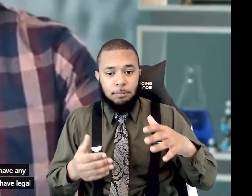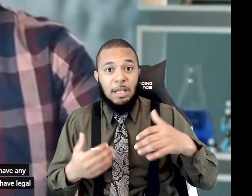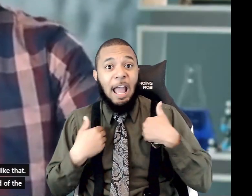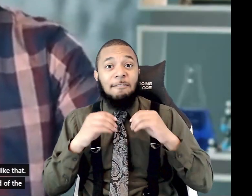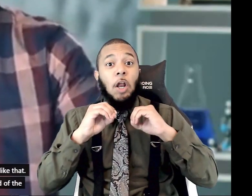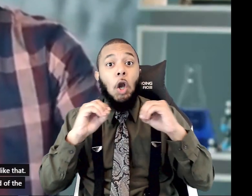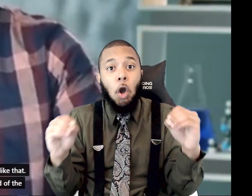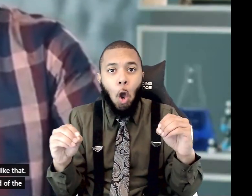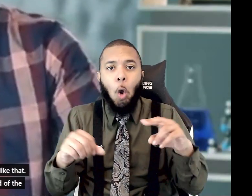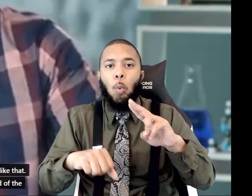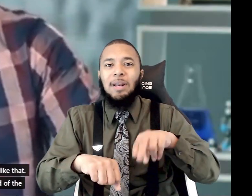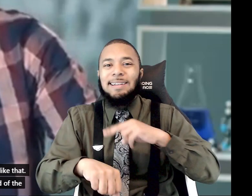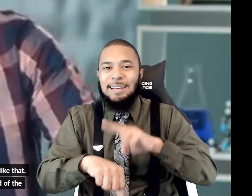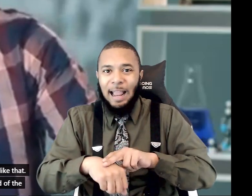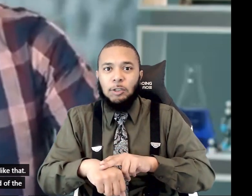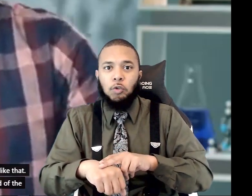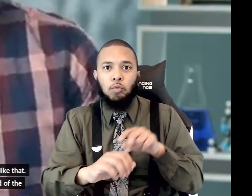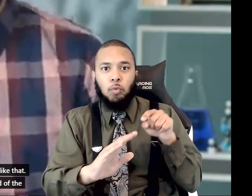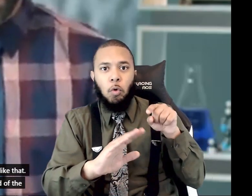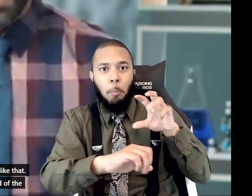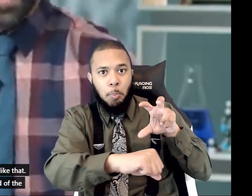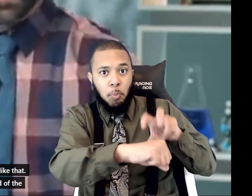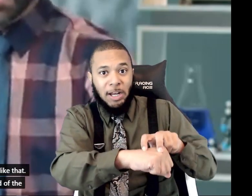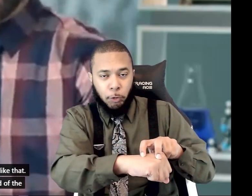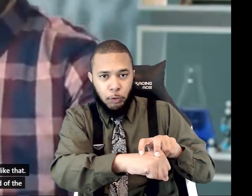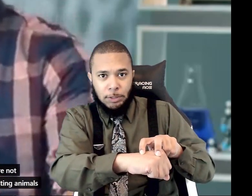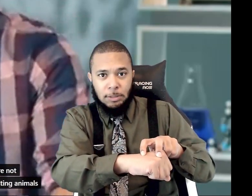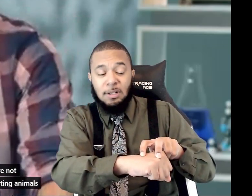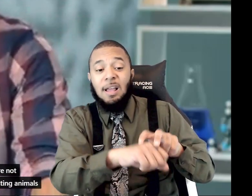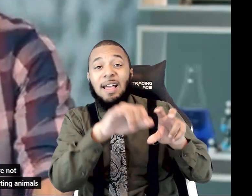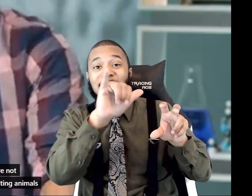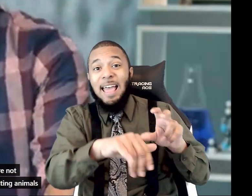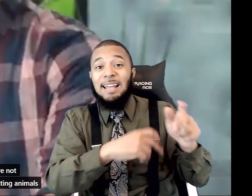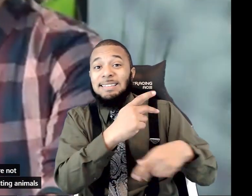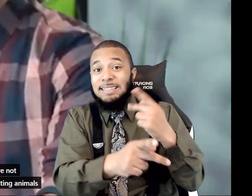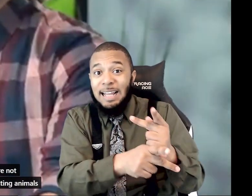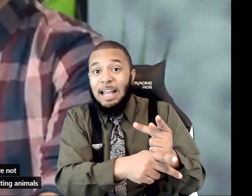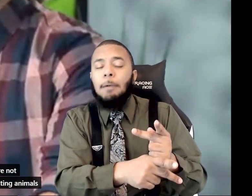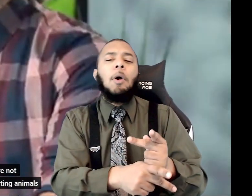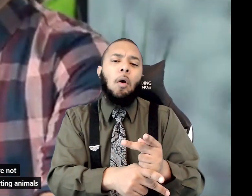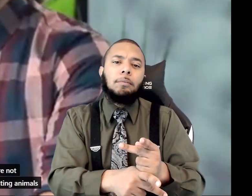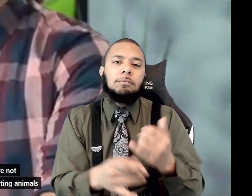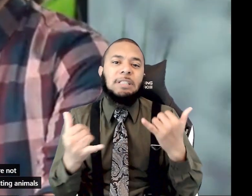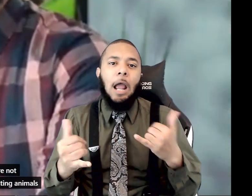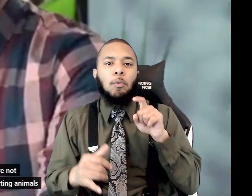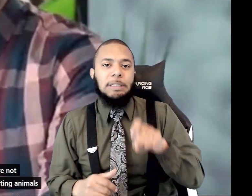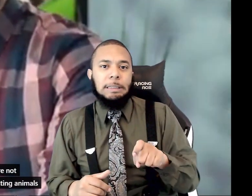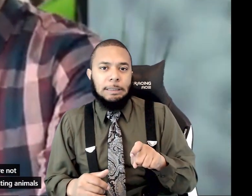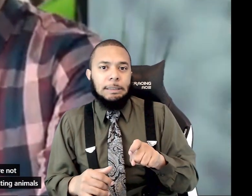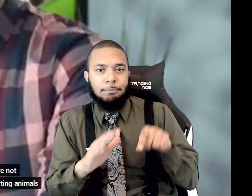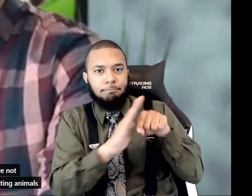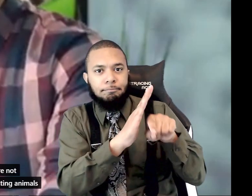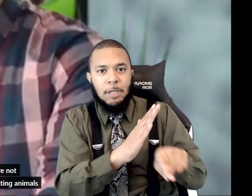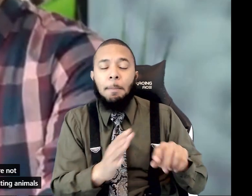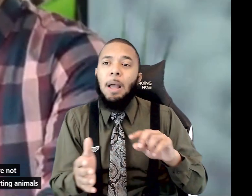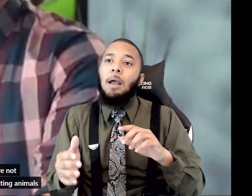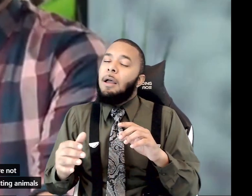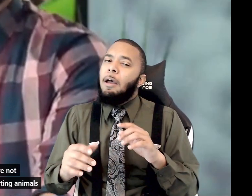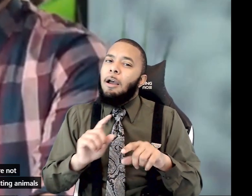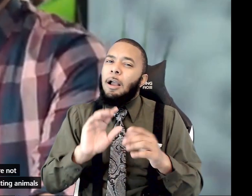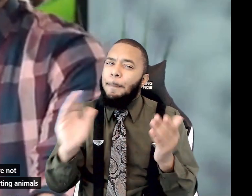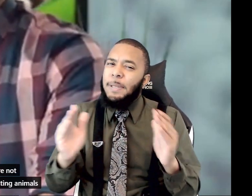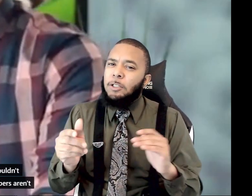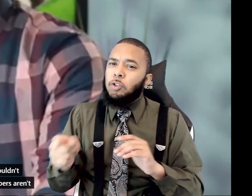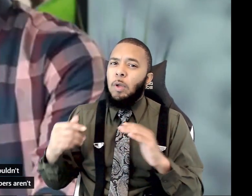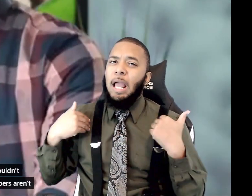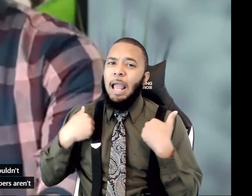have legal hunting seasons and things like that. But we're talking about kind of the hunting of animals that are not in great number, and people